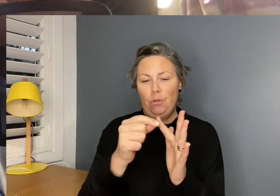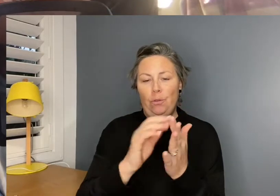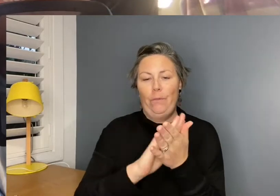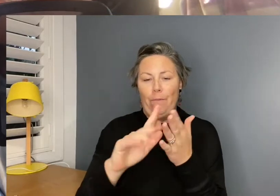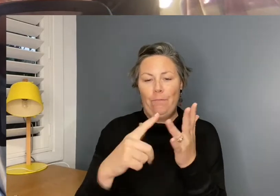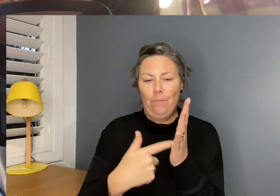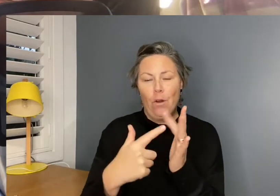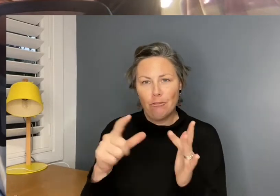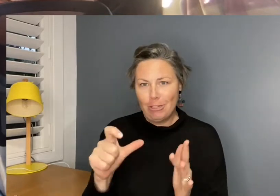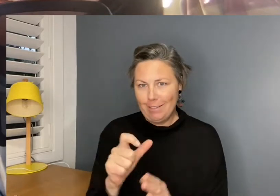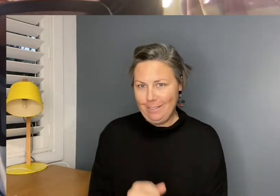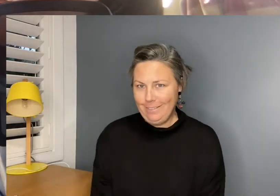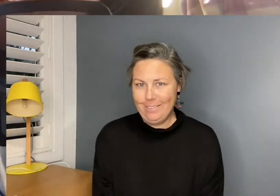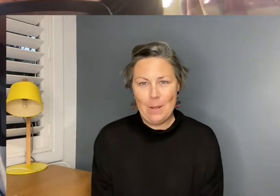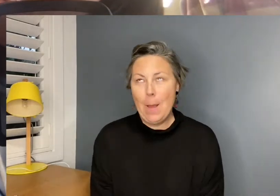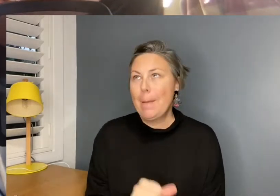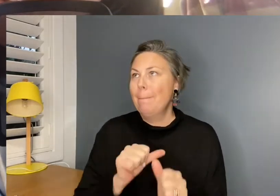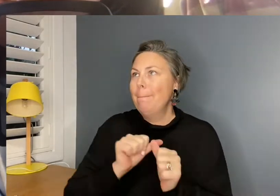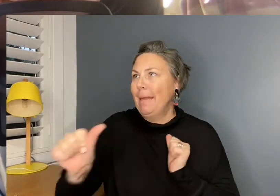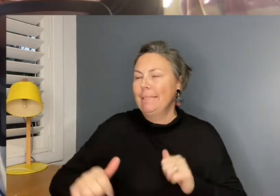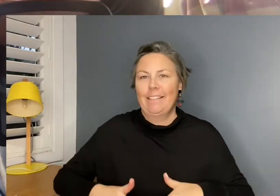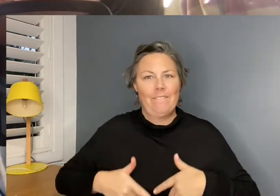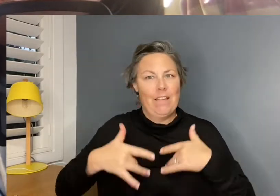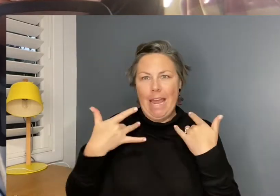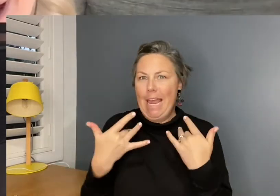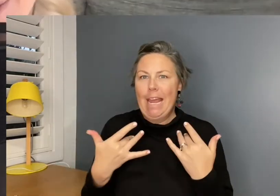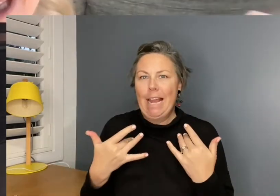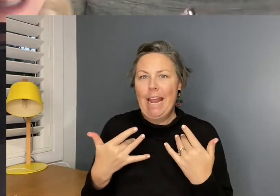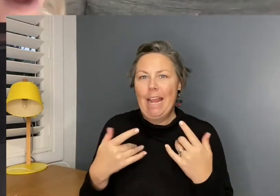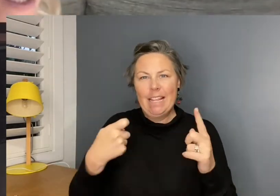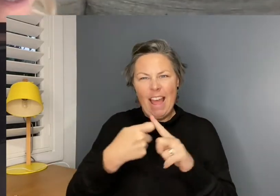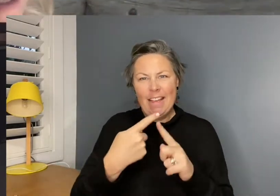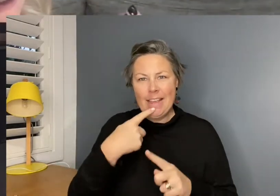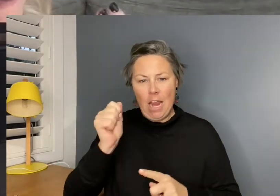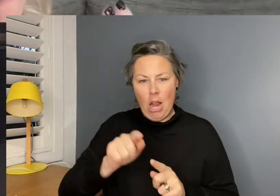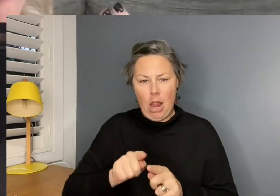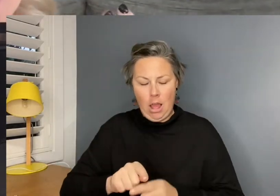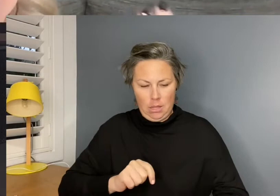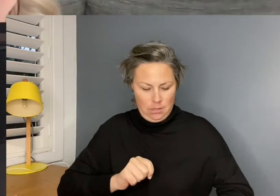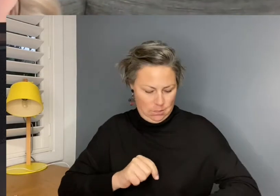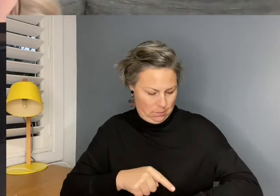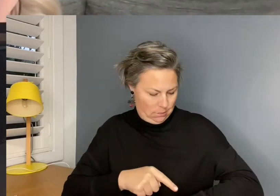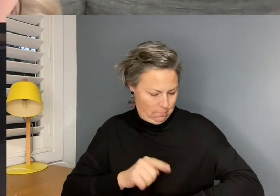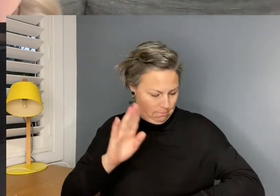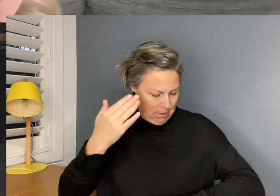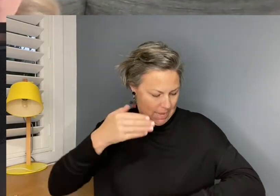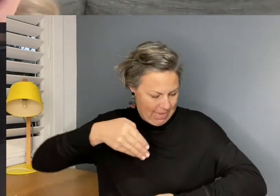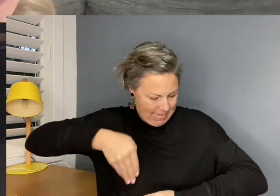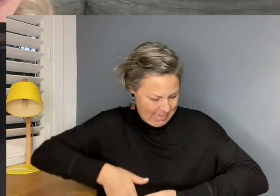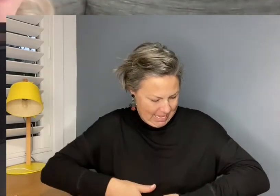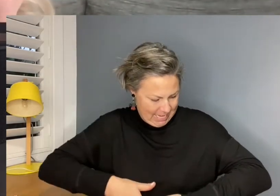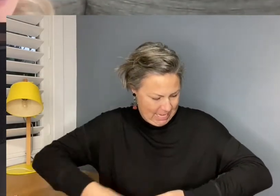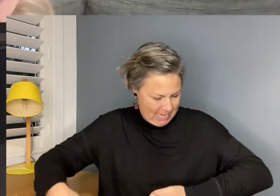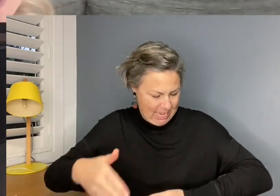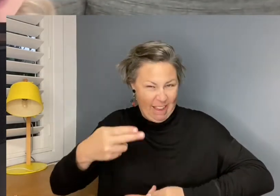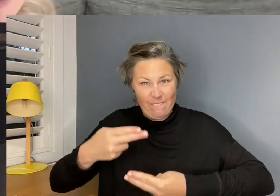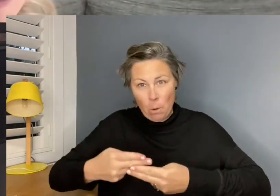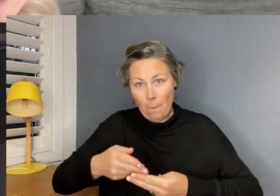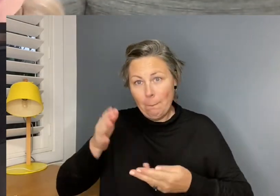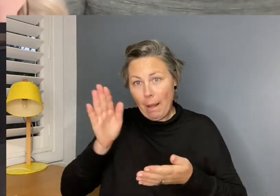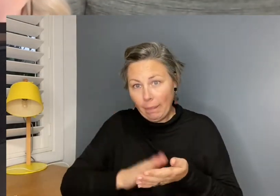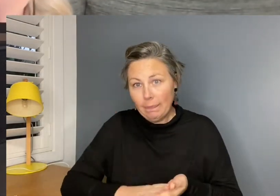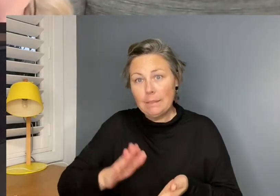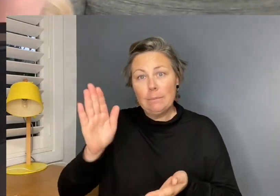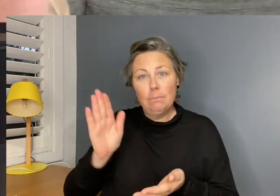it's the best. It's absolutely And the just best. looking at this baby that's been inside you for months and months.